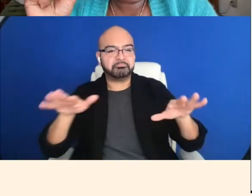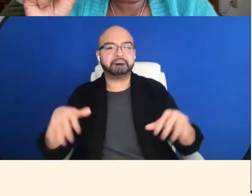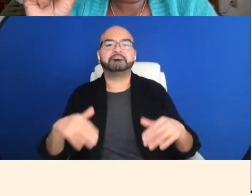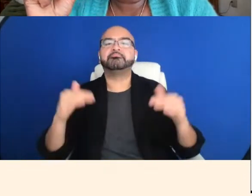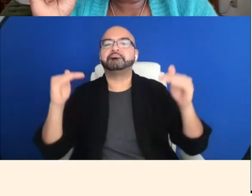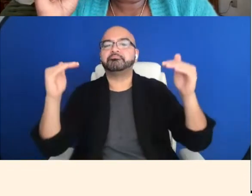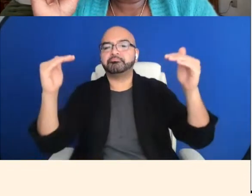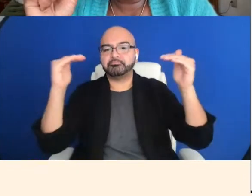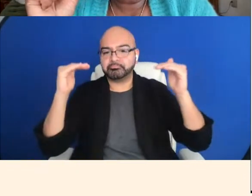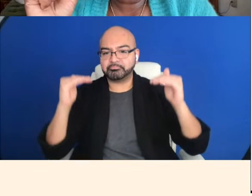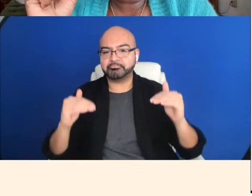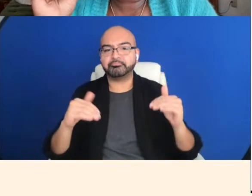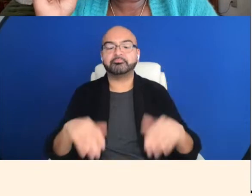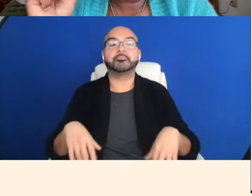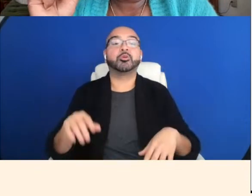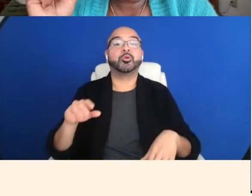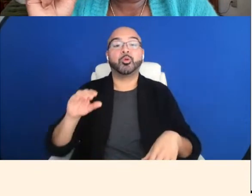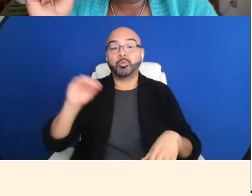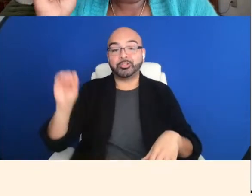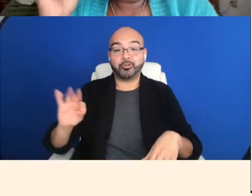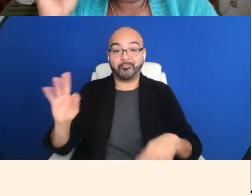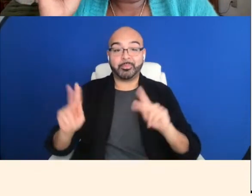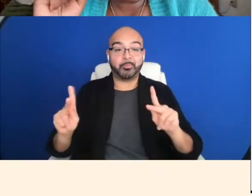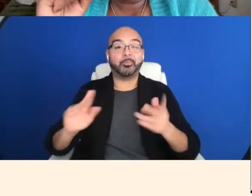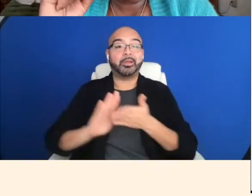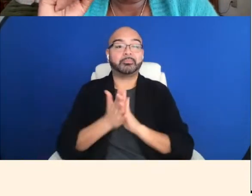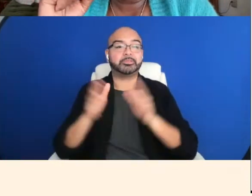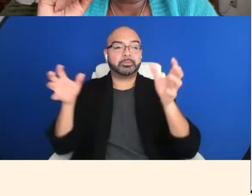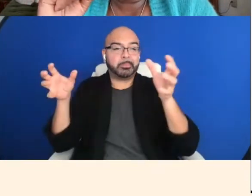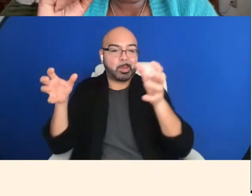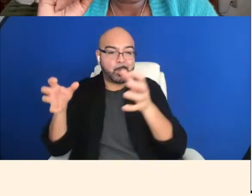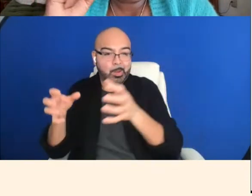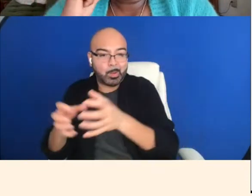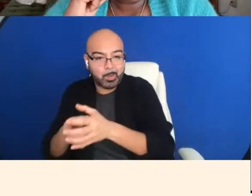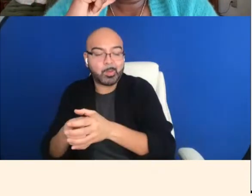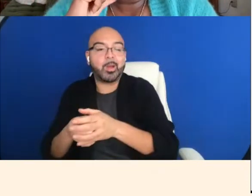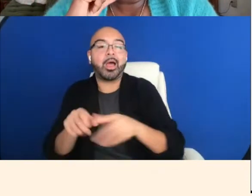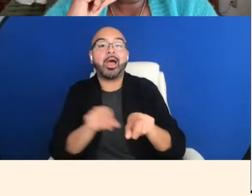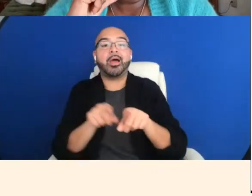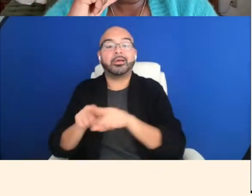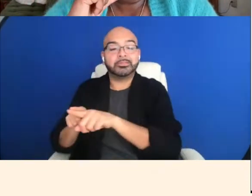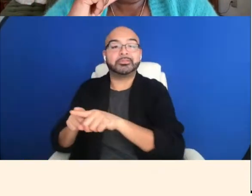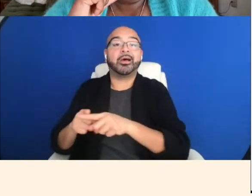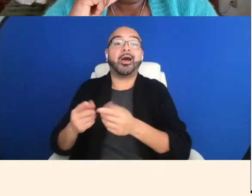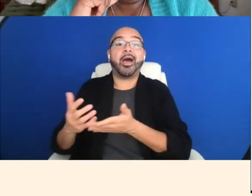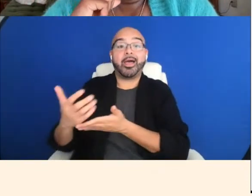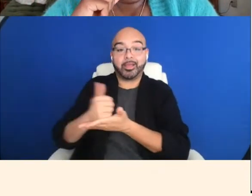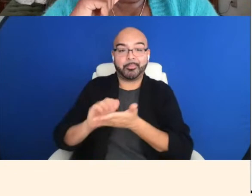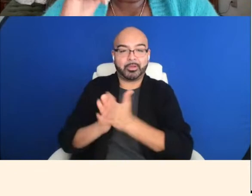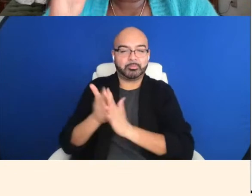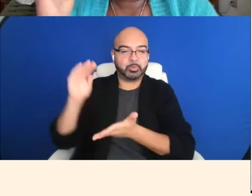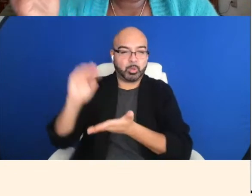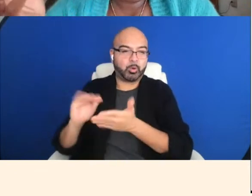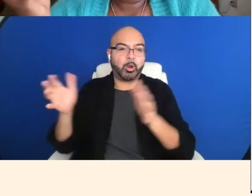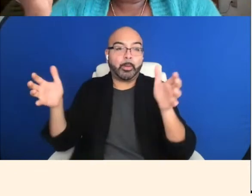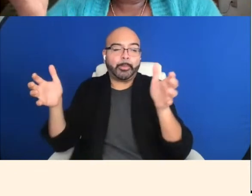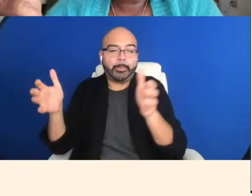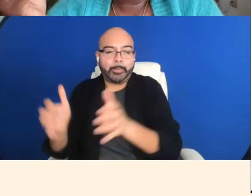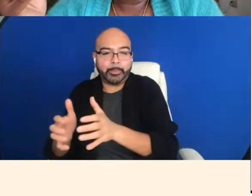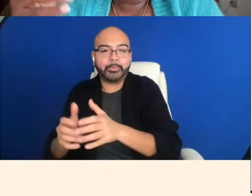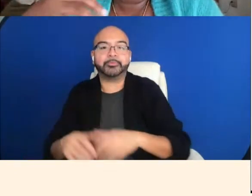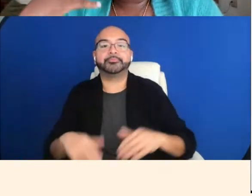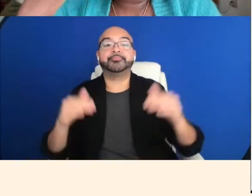The ratio of people gets smaller as the income is lower. The